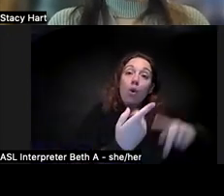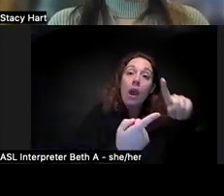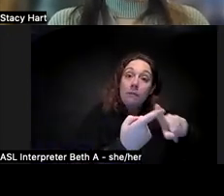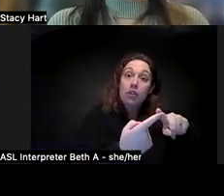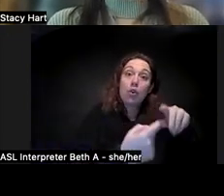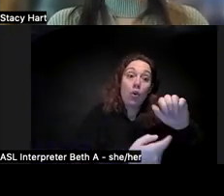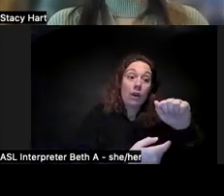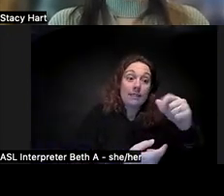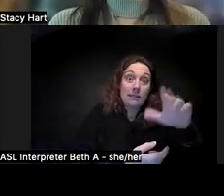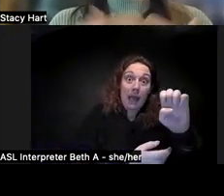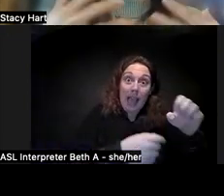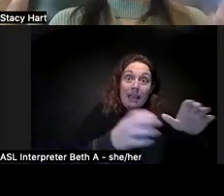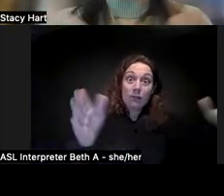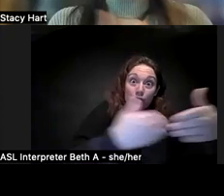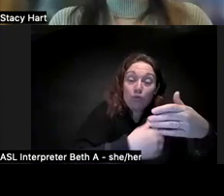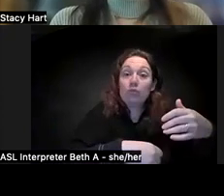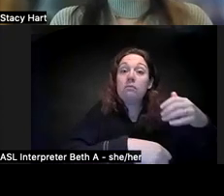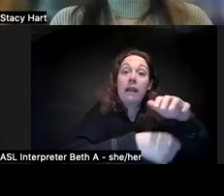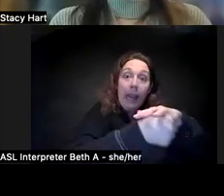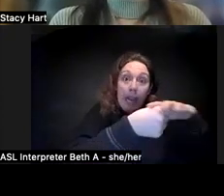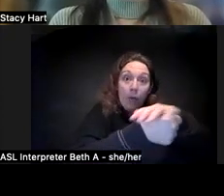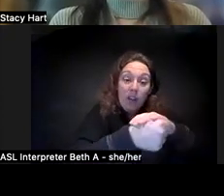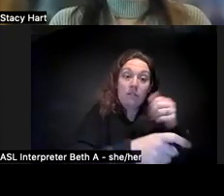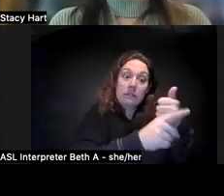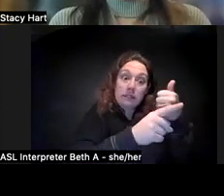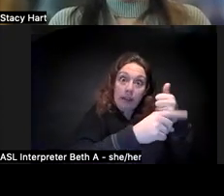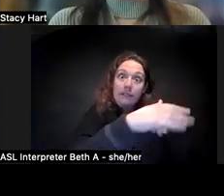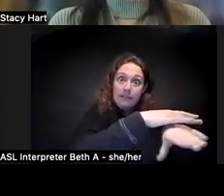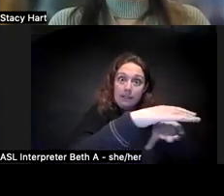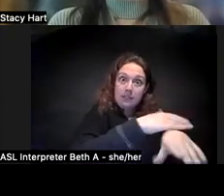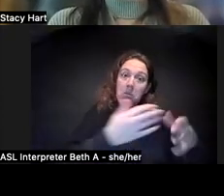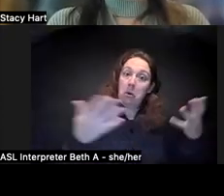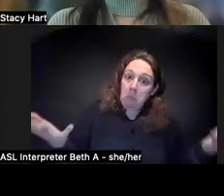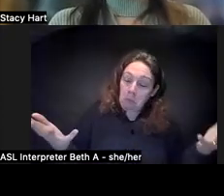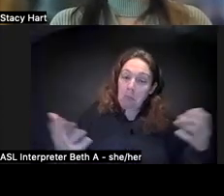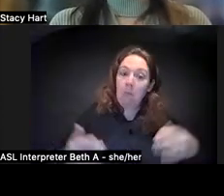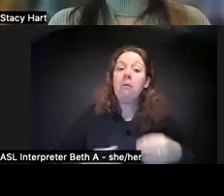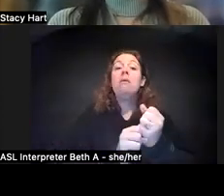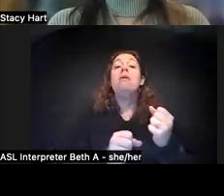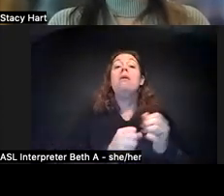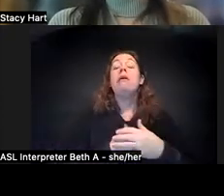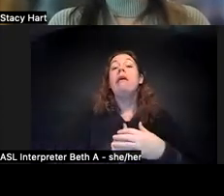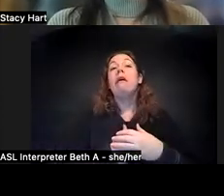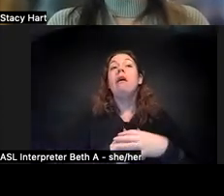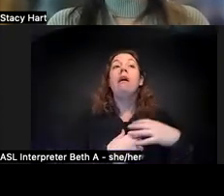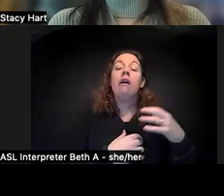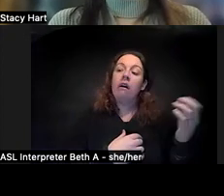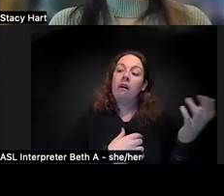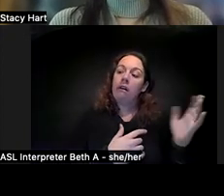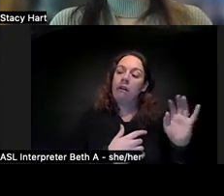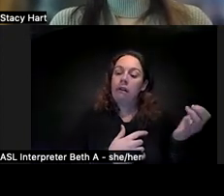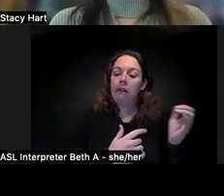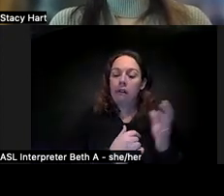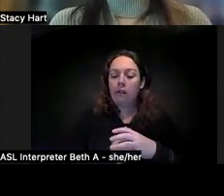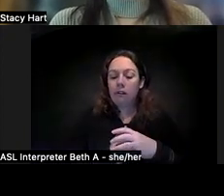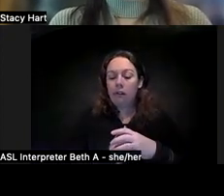of staff as to ensure access. So it's